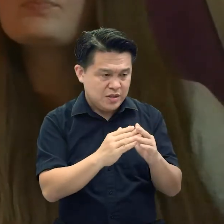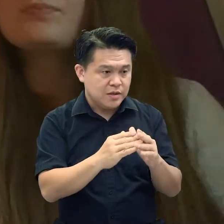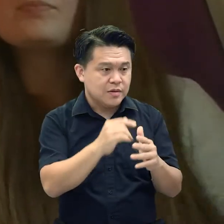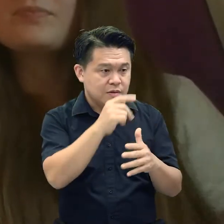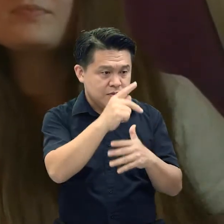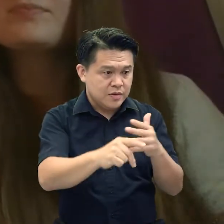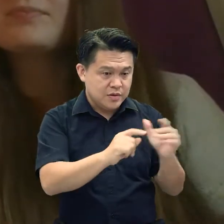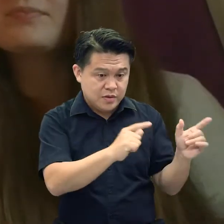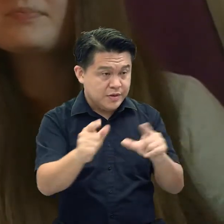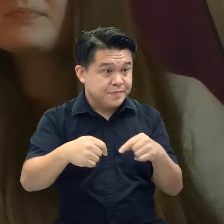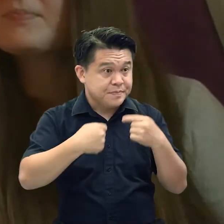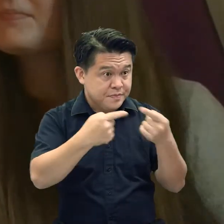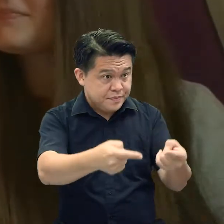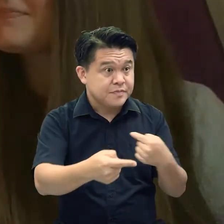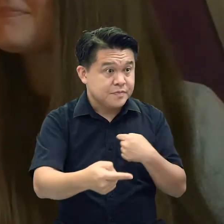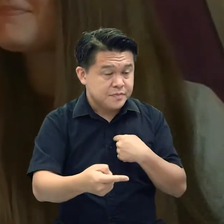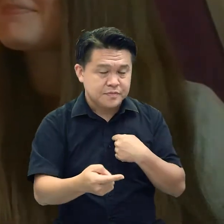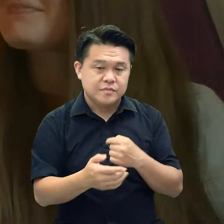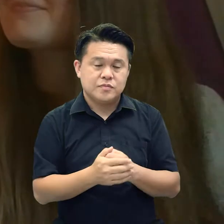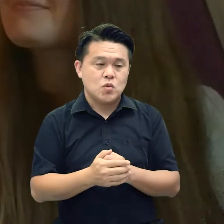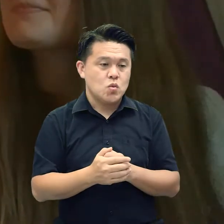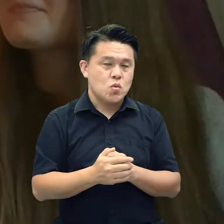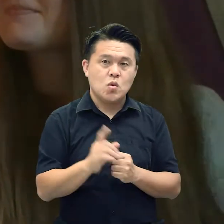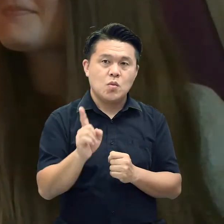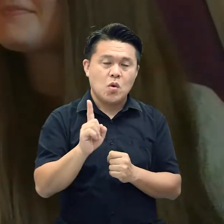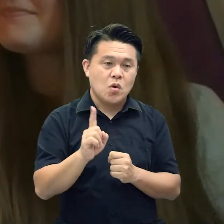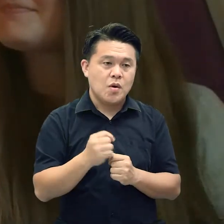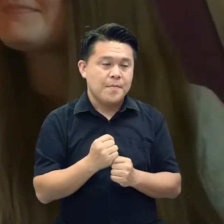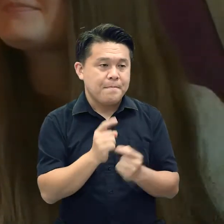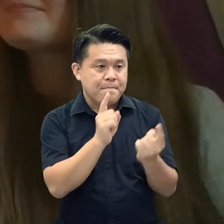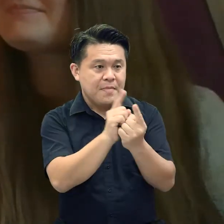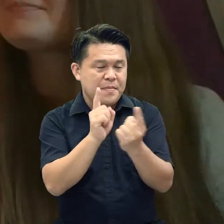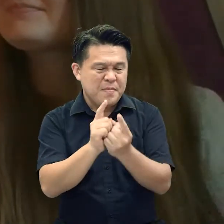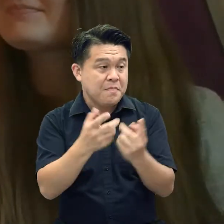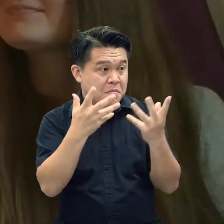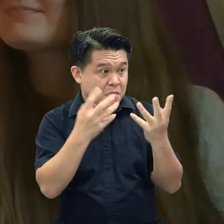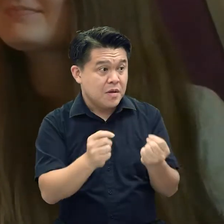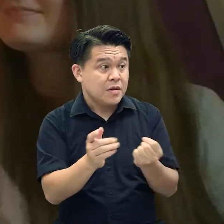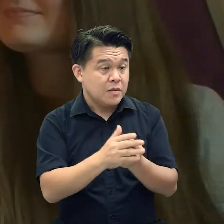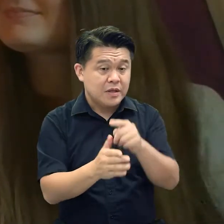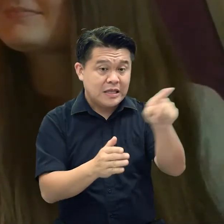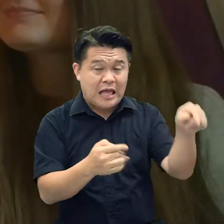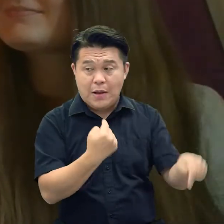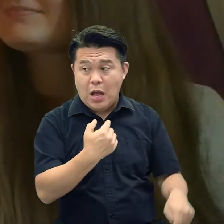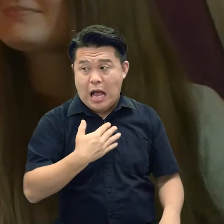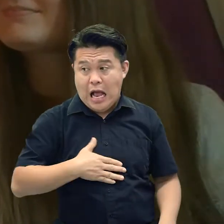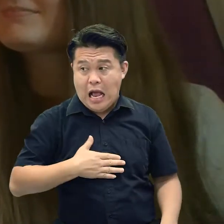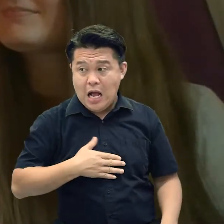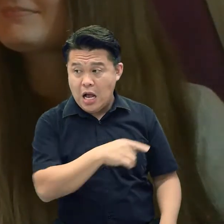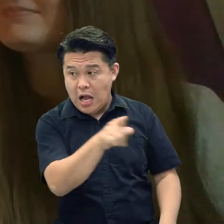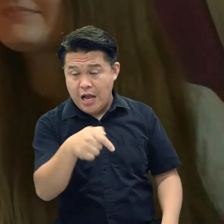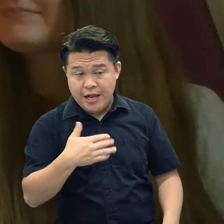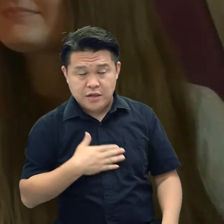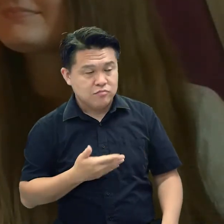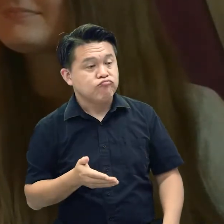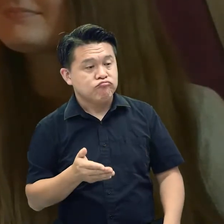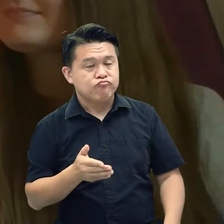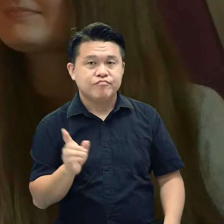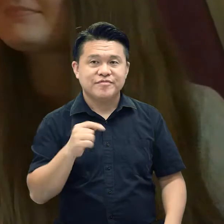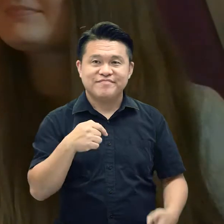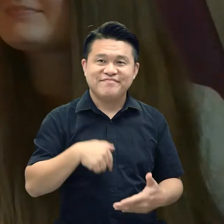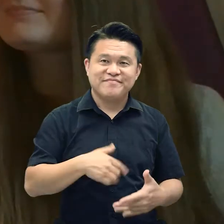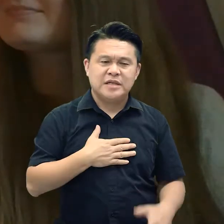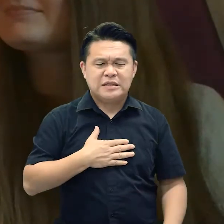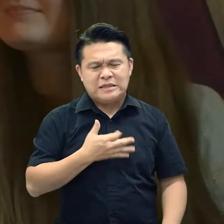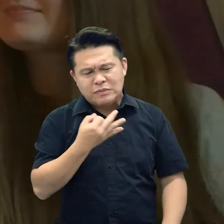church in Korea, and basically I was like the front face, you can say. So everybody knew me. So it was really a